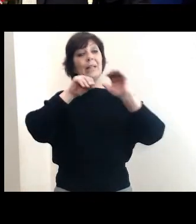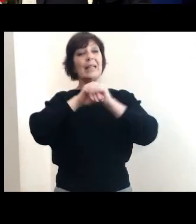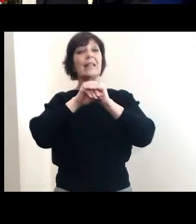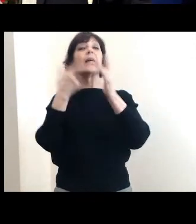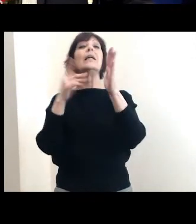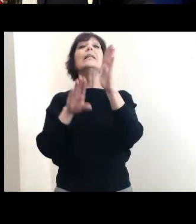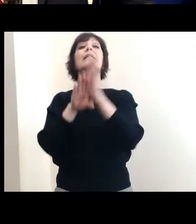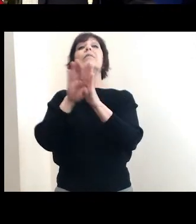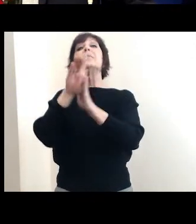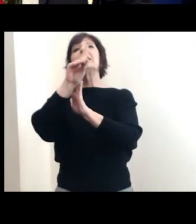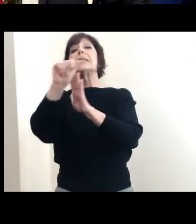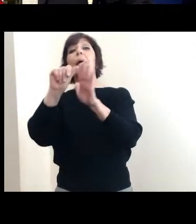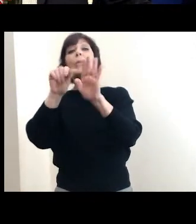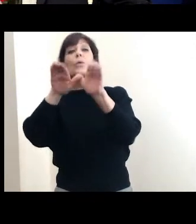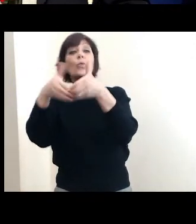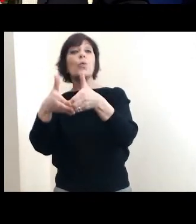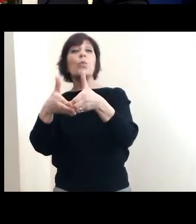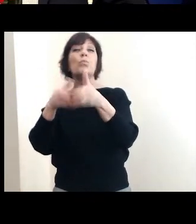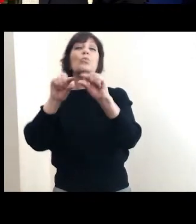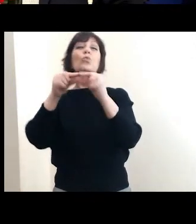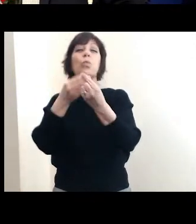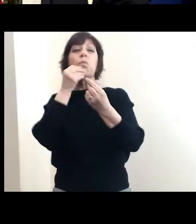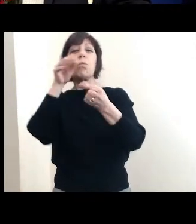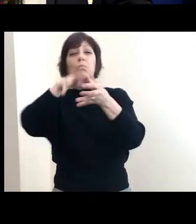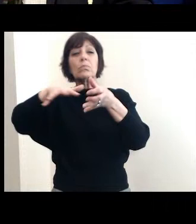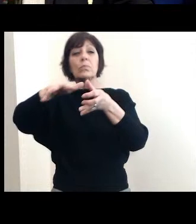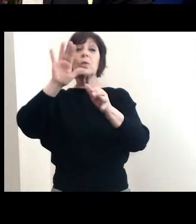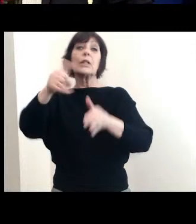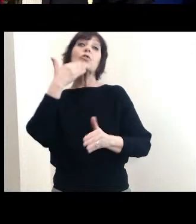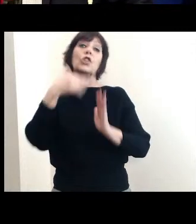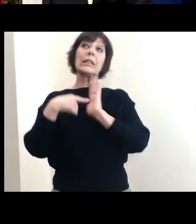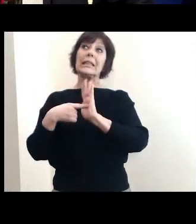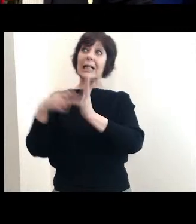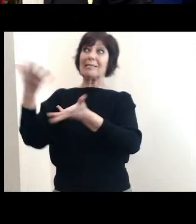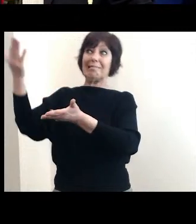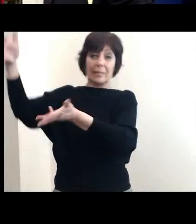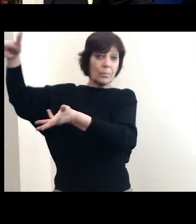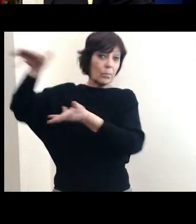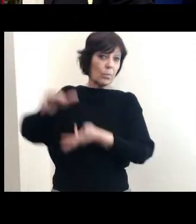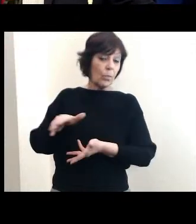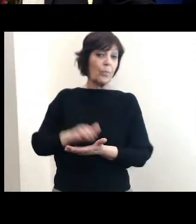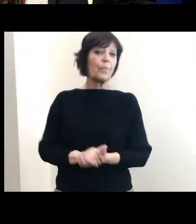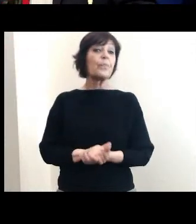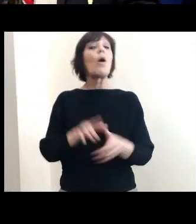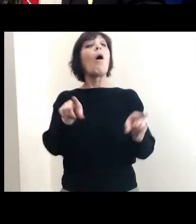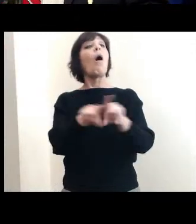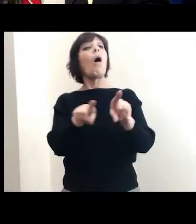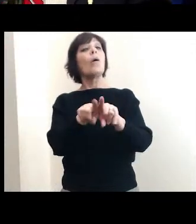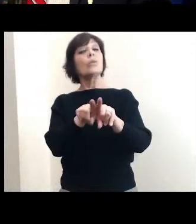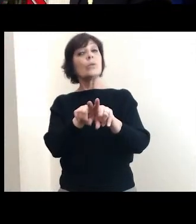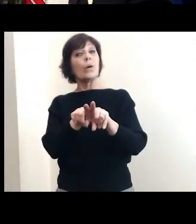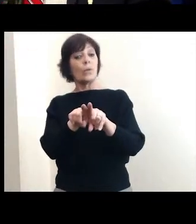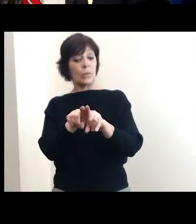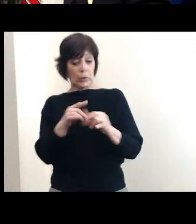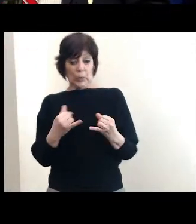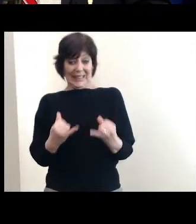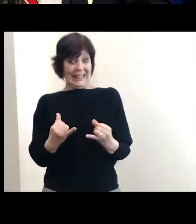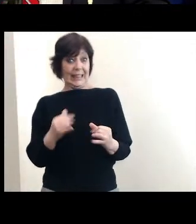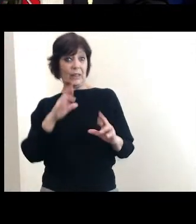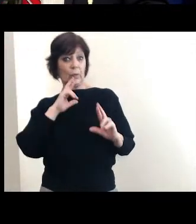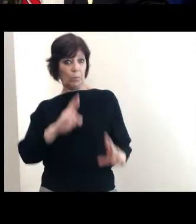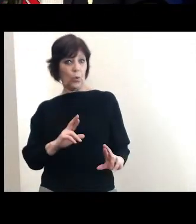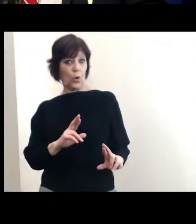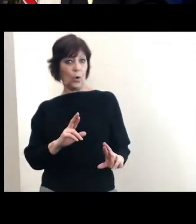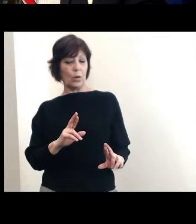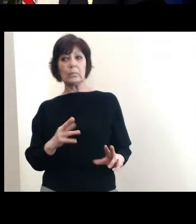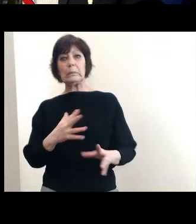developmentally disabled congregate settings. So that's a good sign. Also a good sign is that through actually today's report, which came